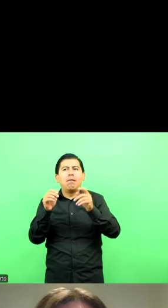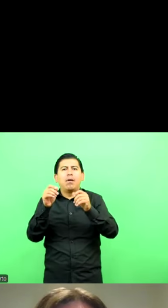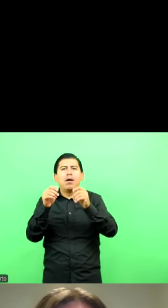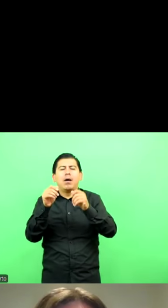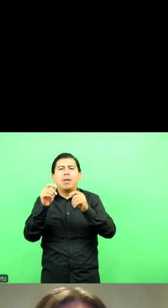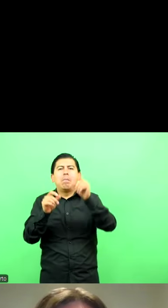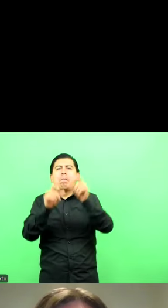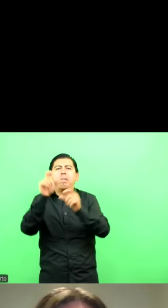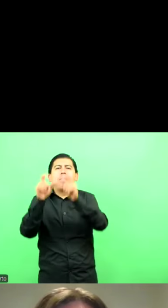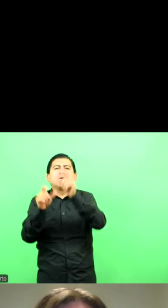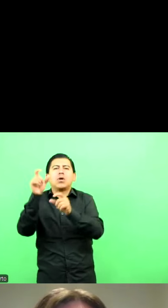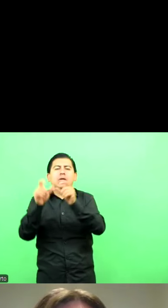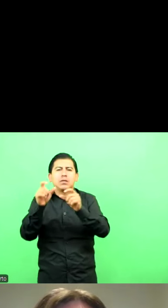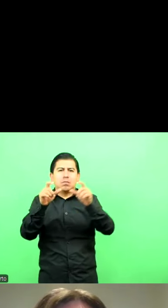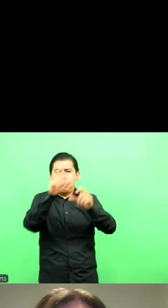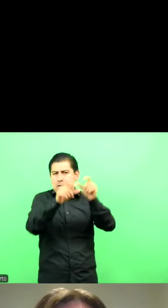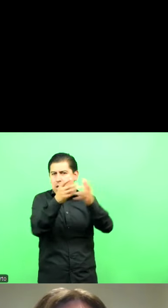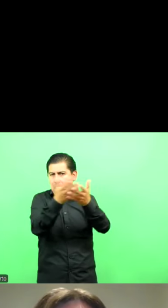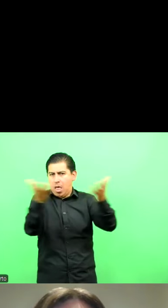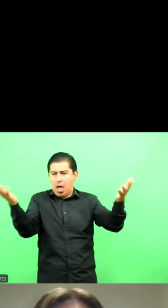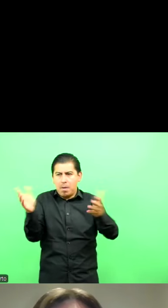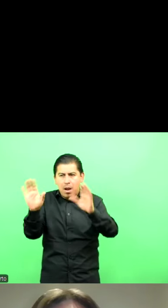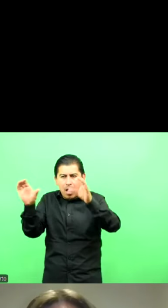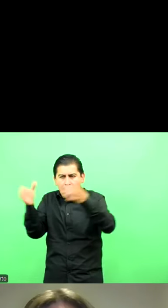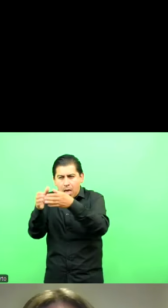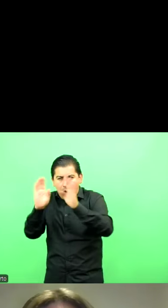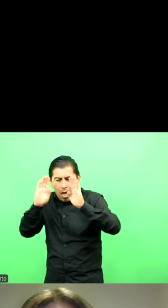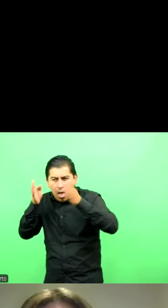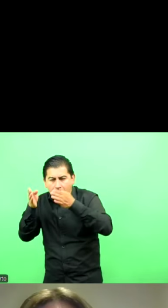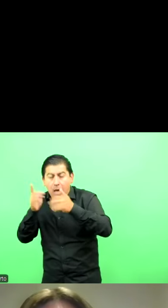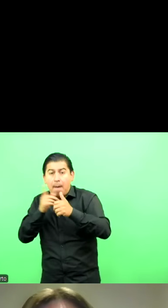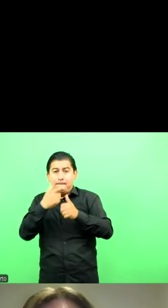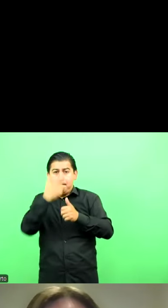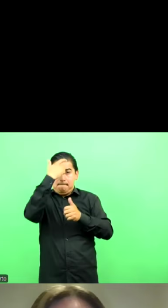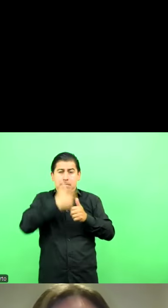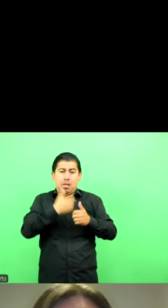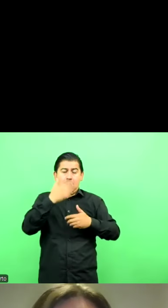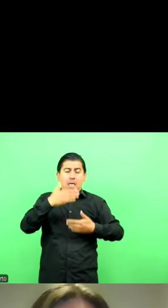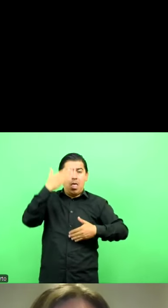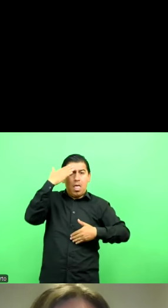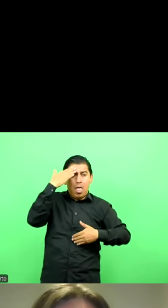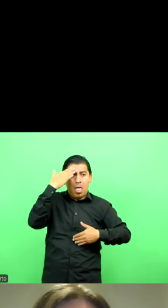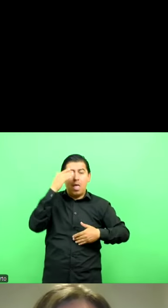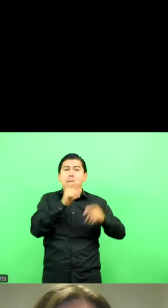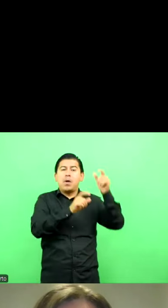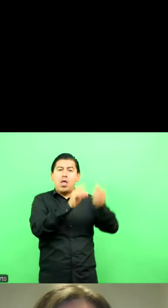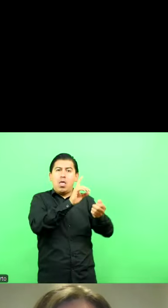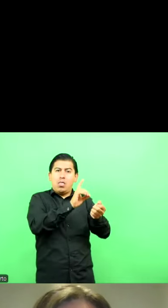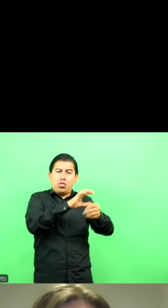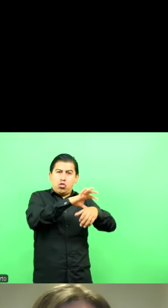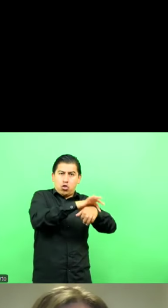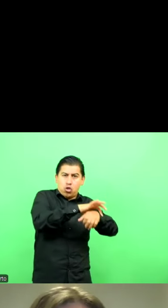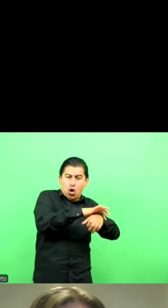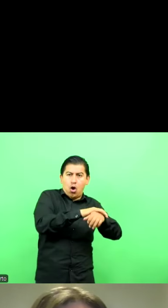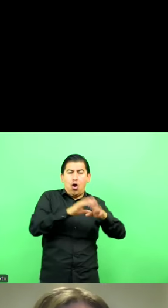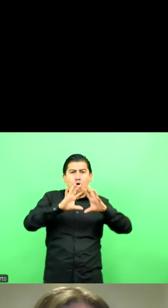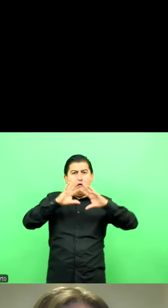hospital personnel, or family visitors, or all those